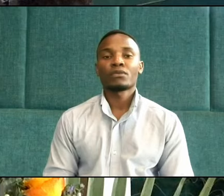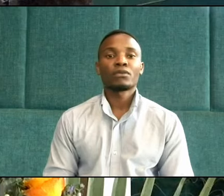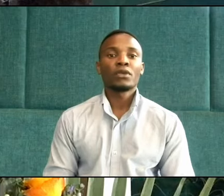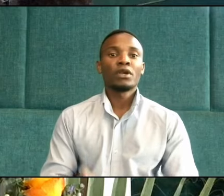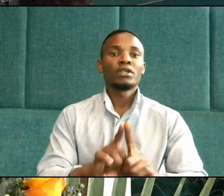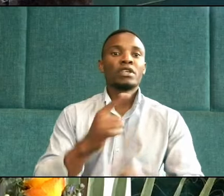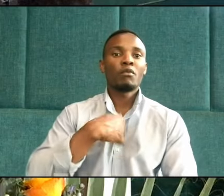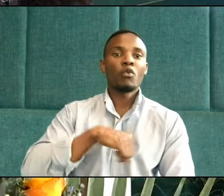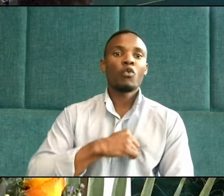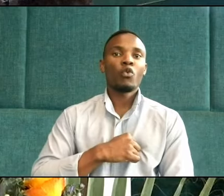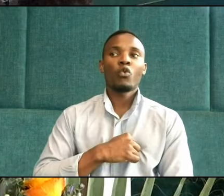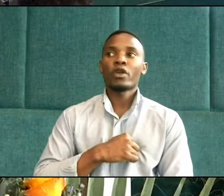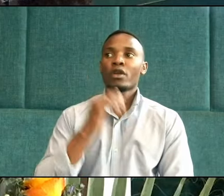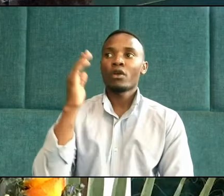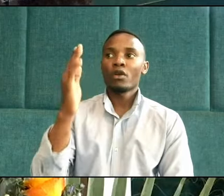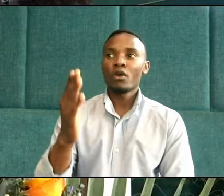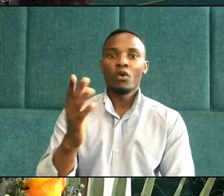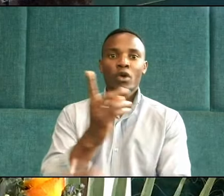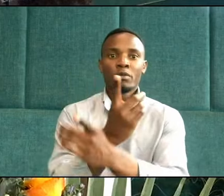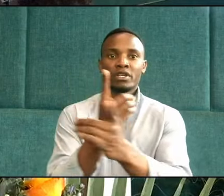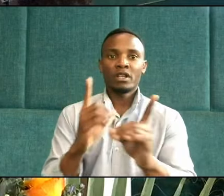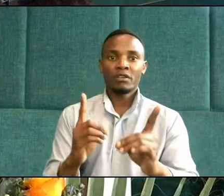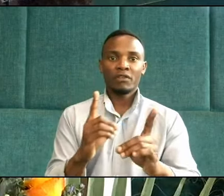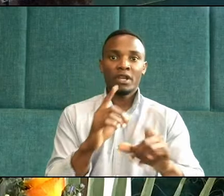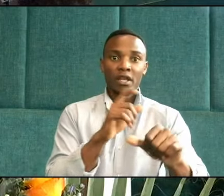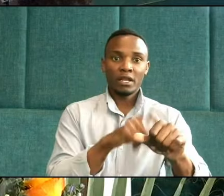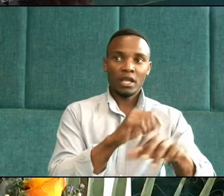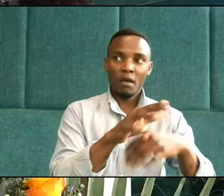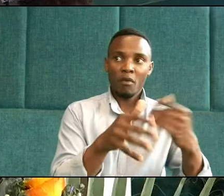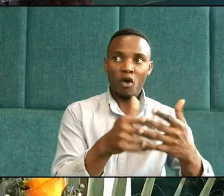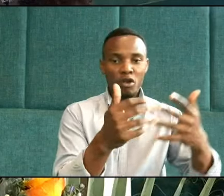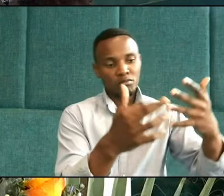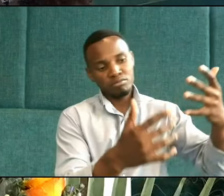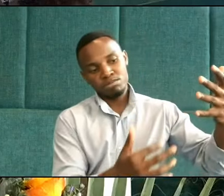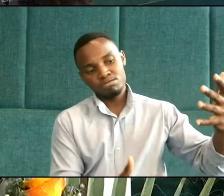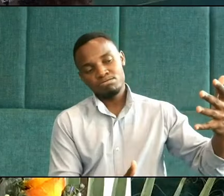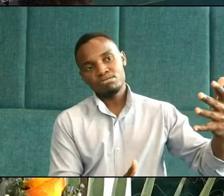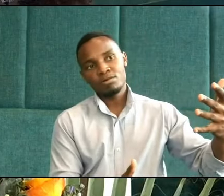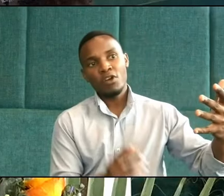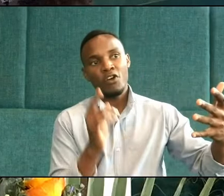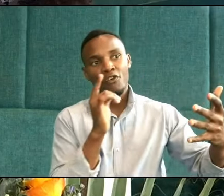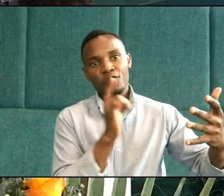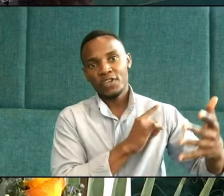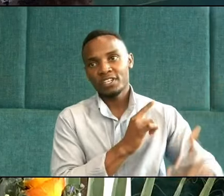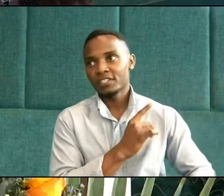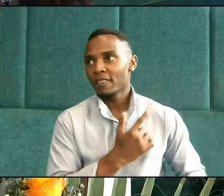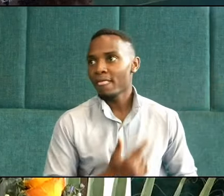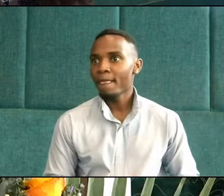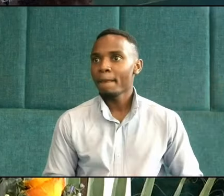in a dramatic manner when all these things come to an end.